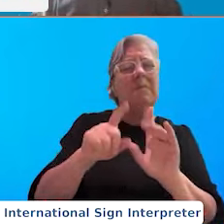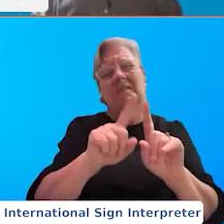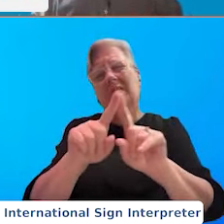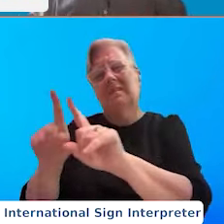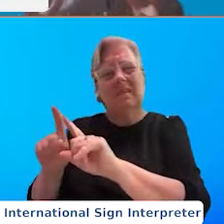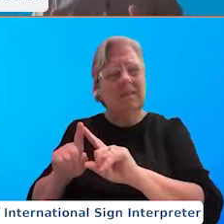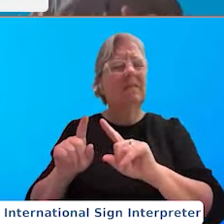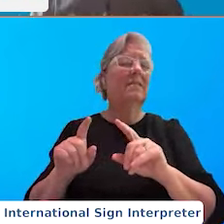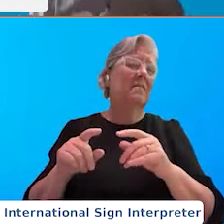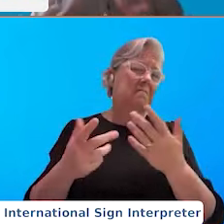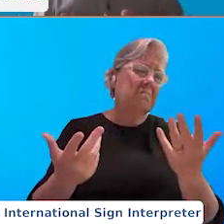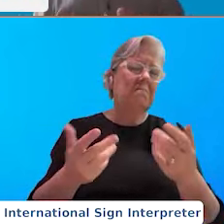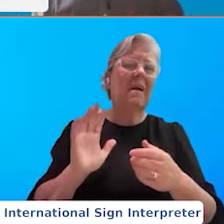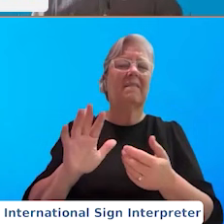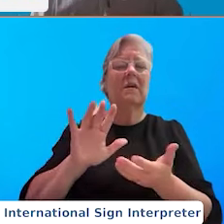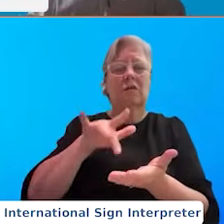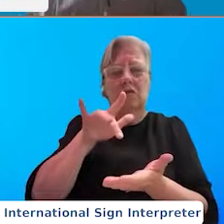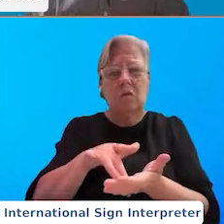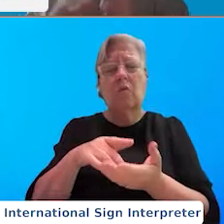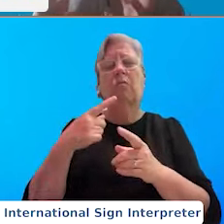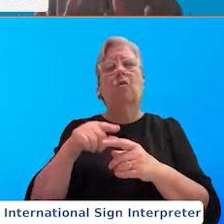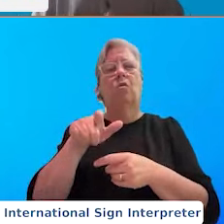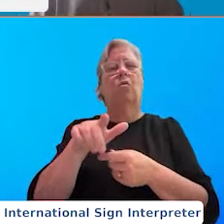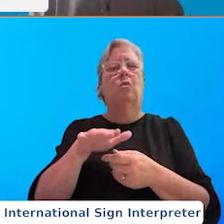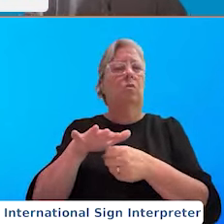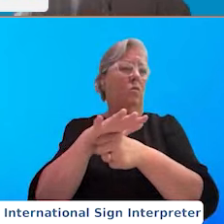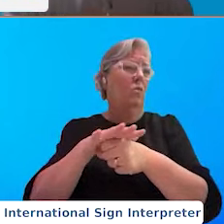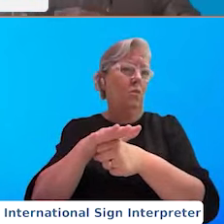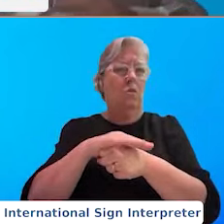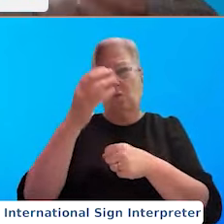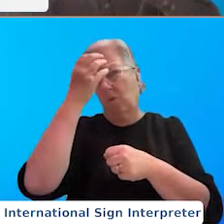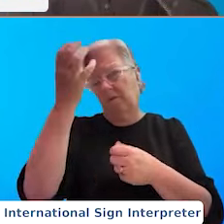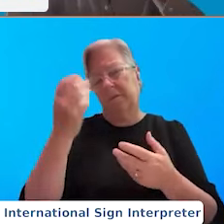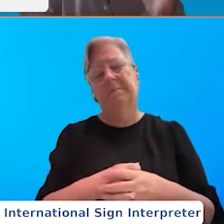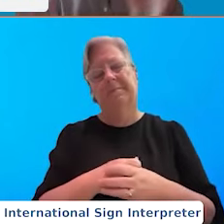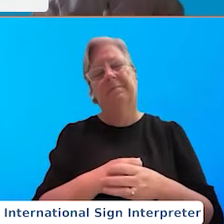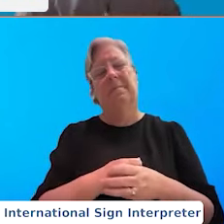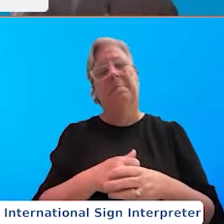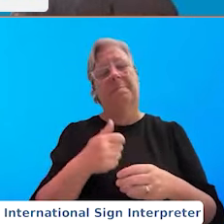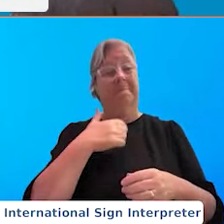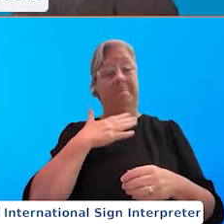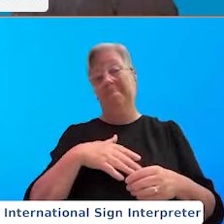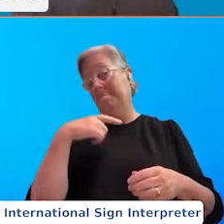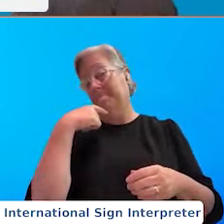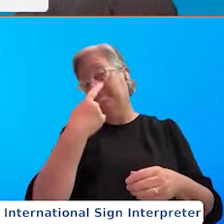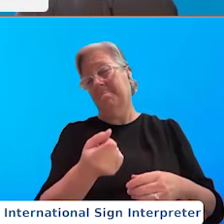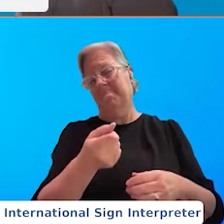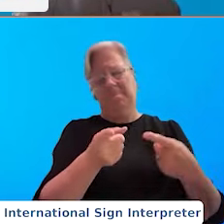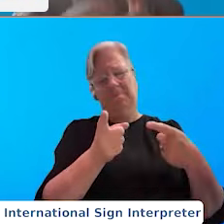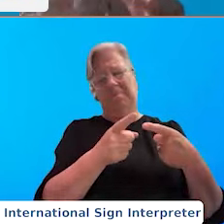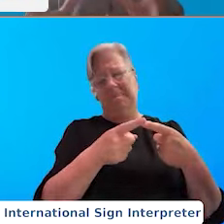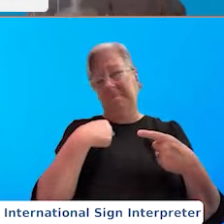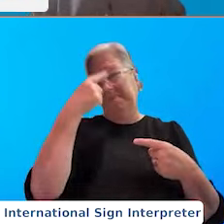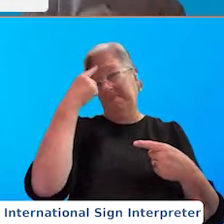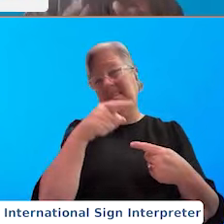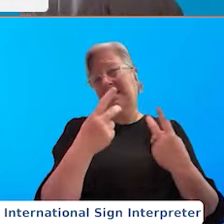the possible interaction and complementarity between the social protection system and the diversity of